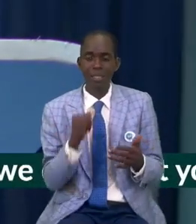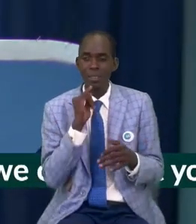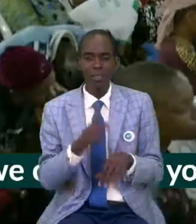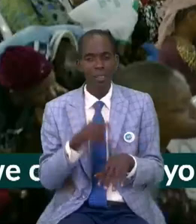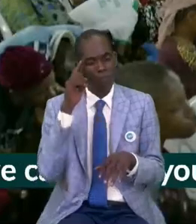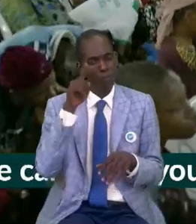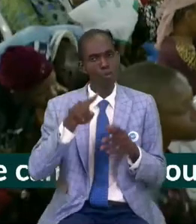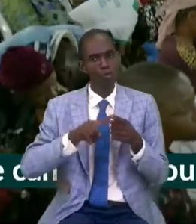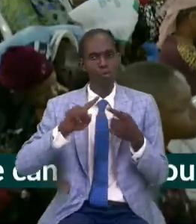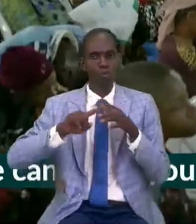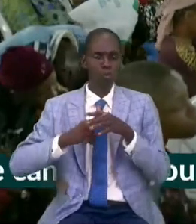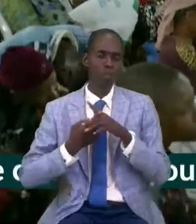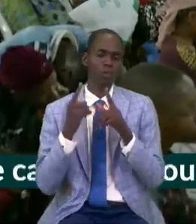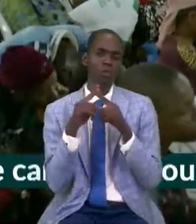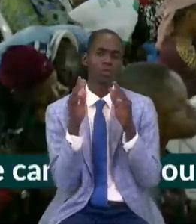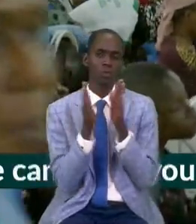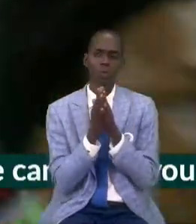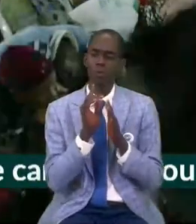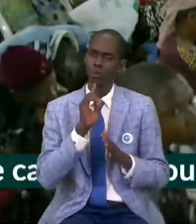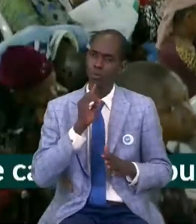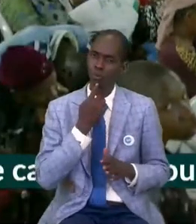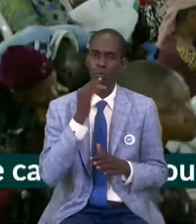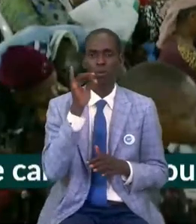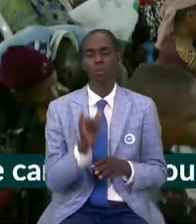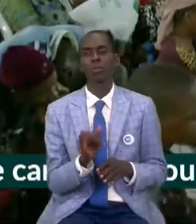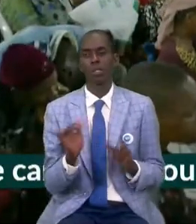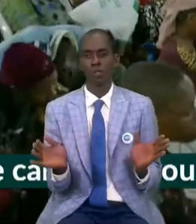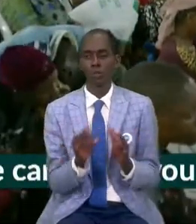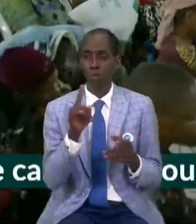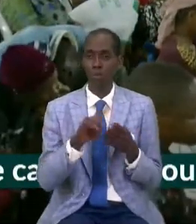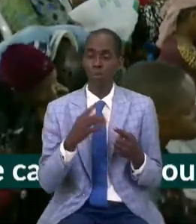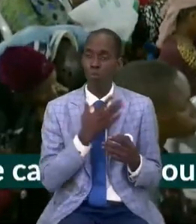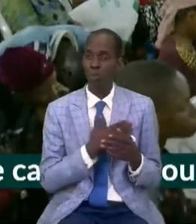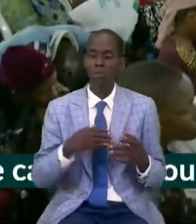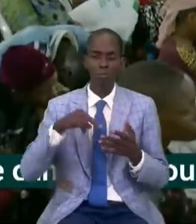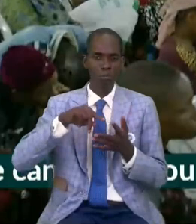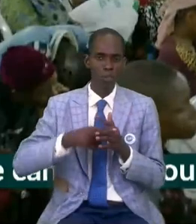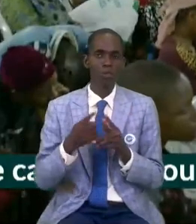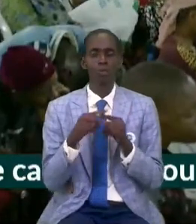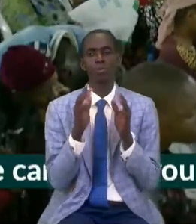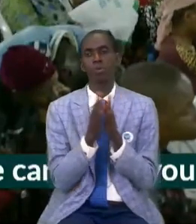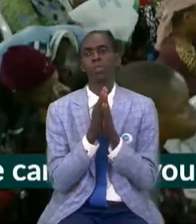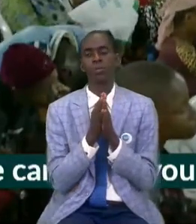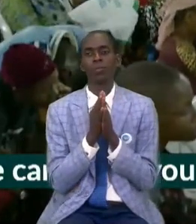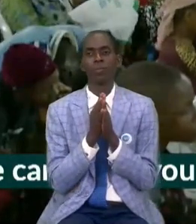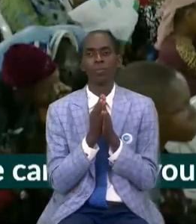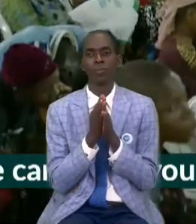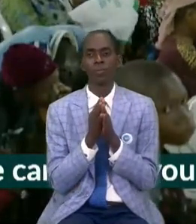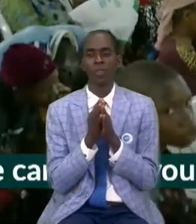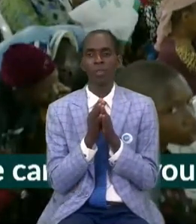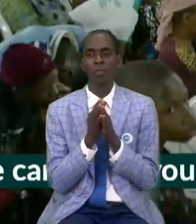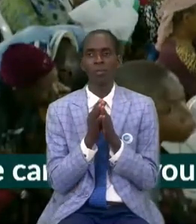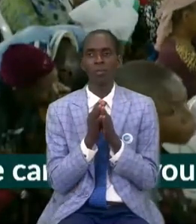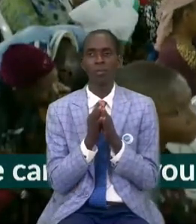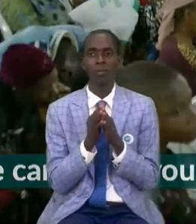my right, they are through there. What of the center here? Thank you. God bless you. At the back. God bless you. What else? To